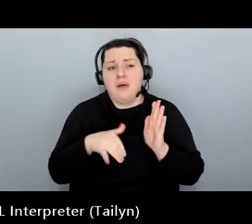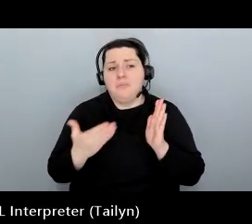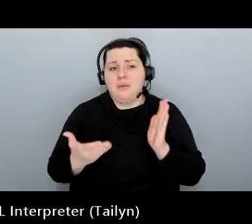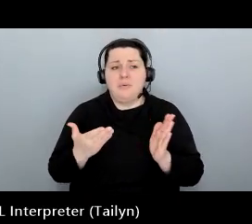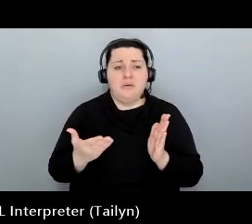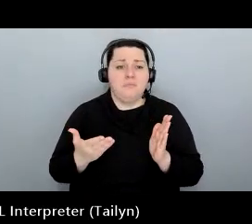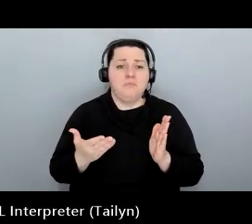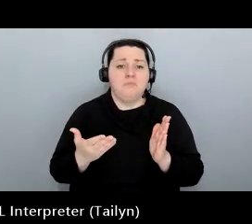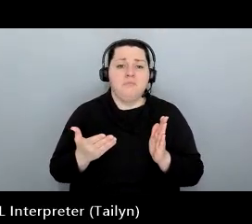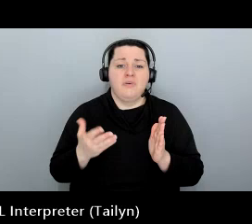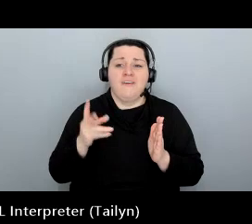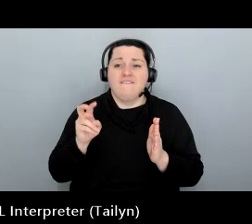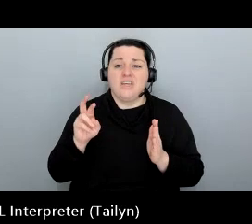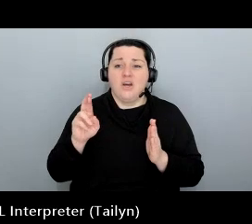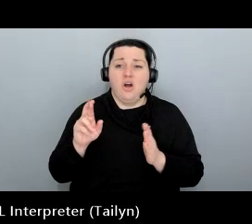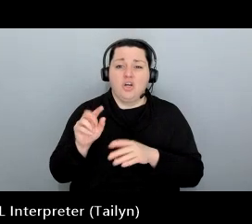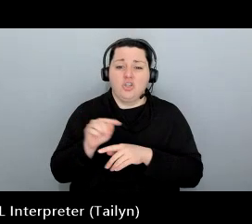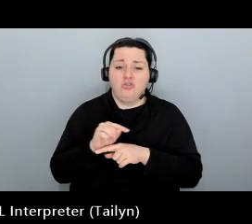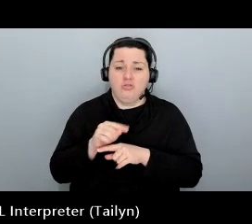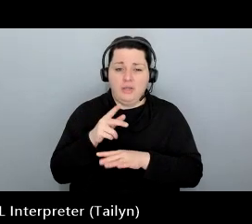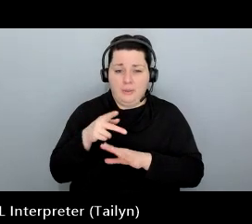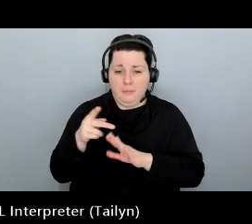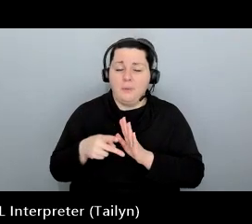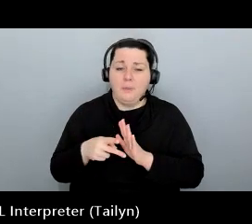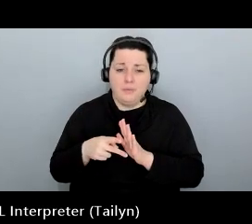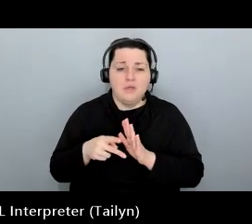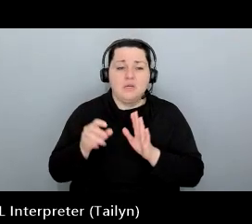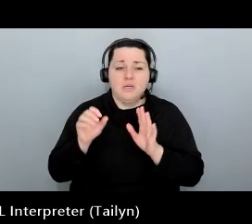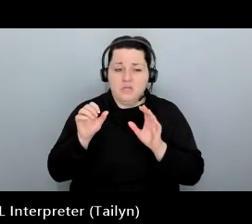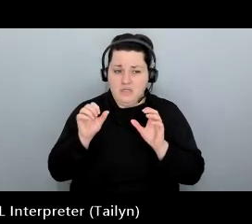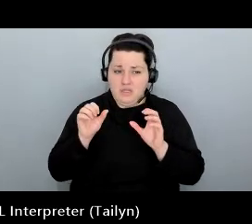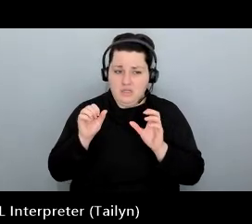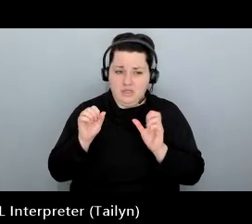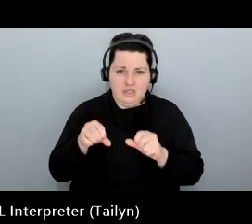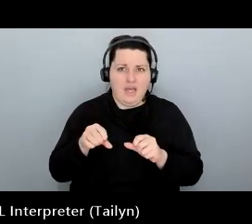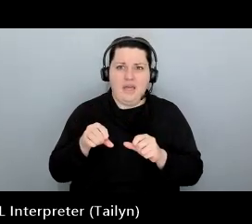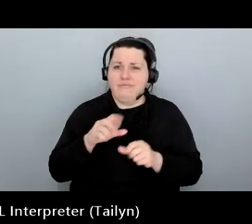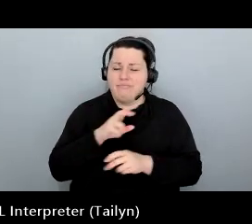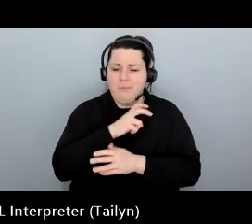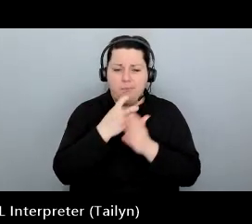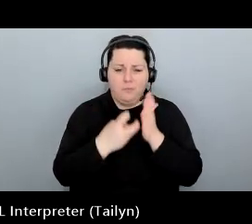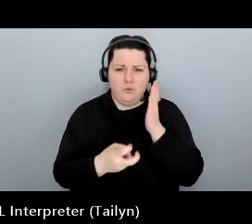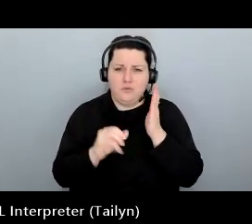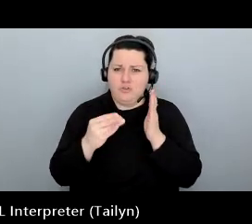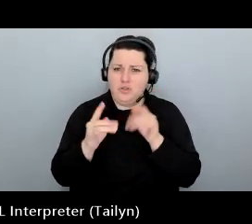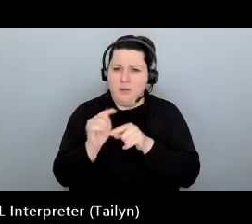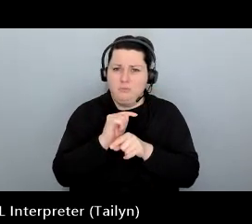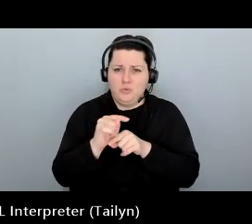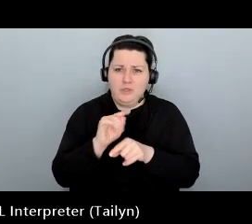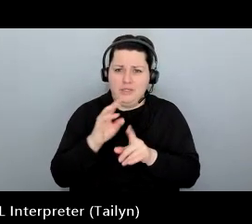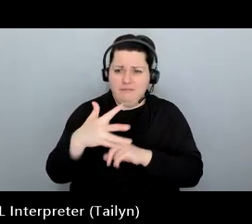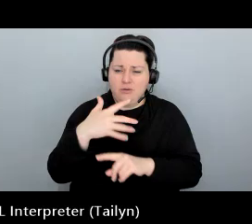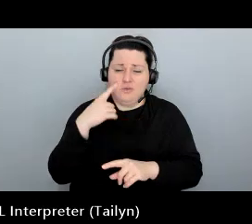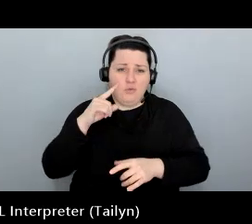like VR training programs, which can create immersive job training environments for employees